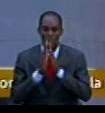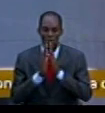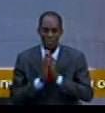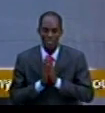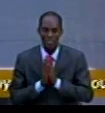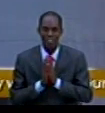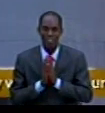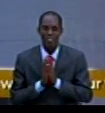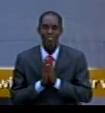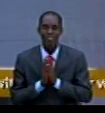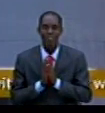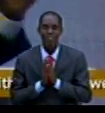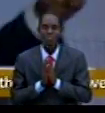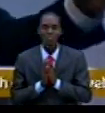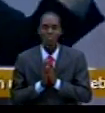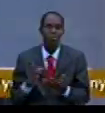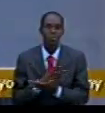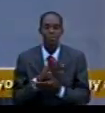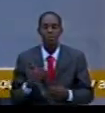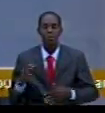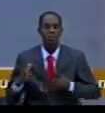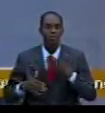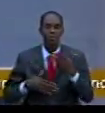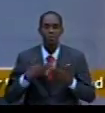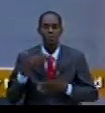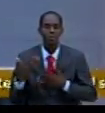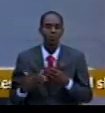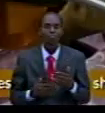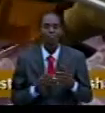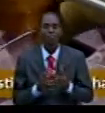amen. Listen. Together.